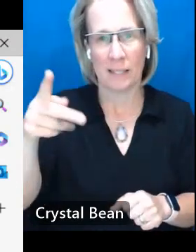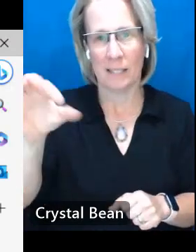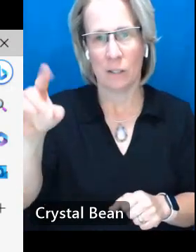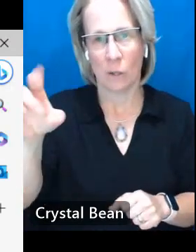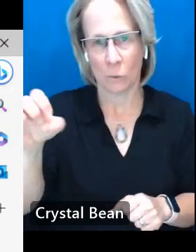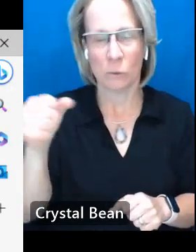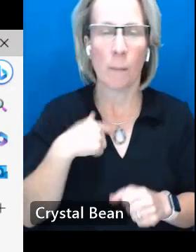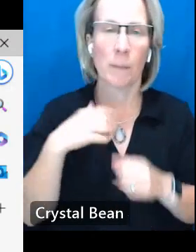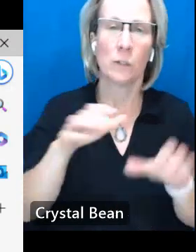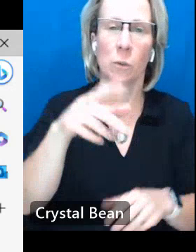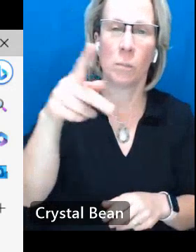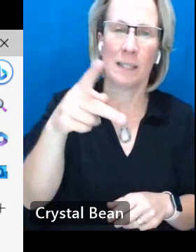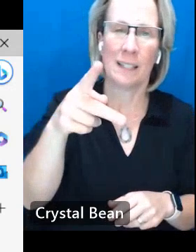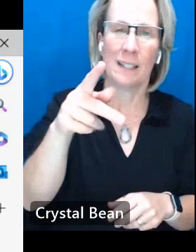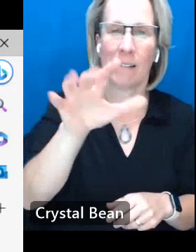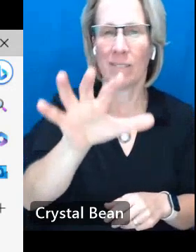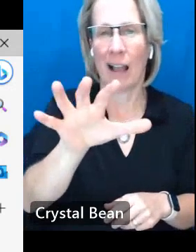P541.